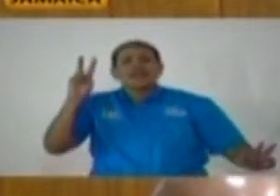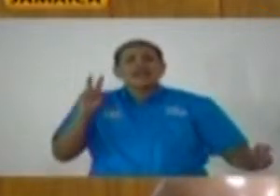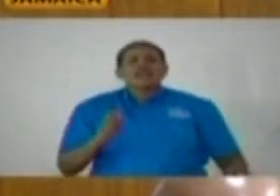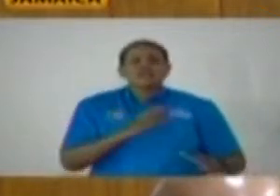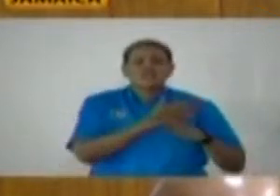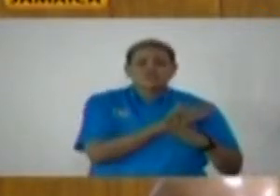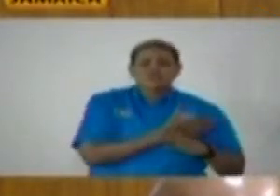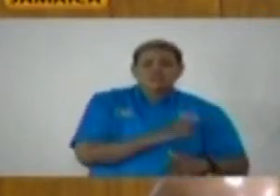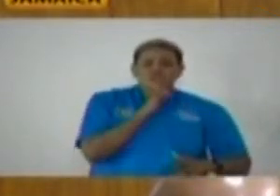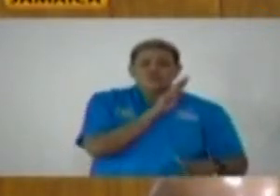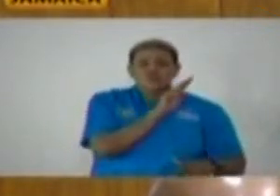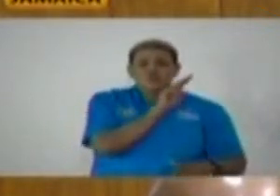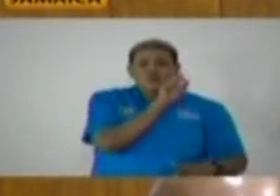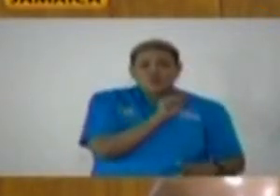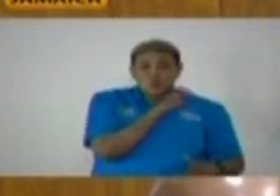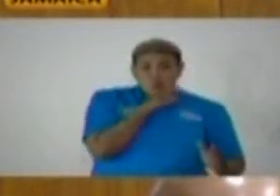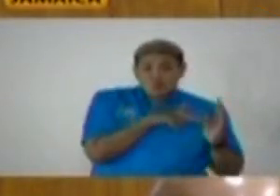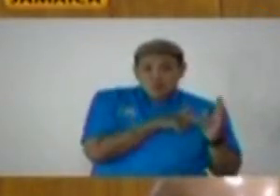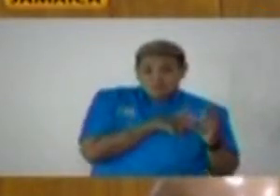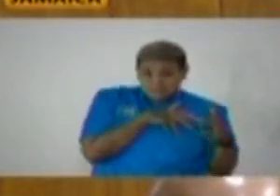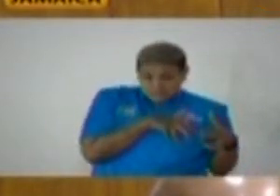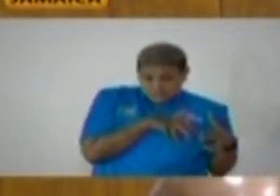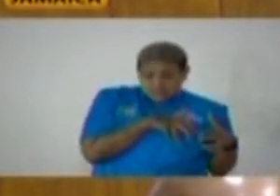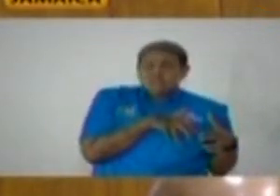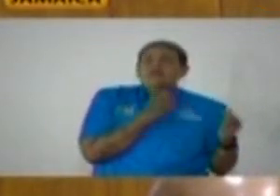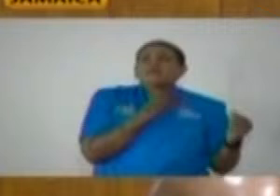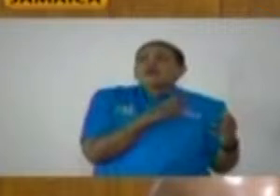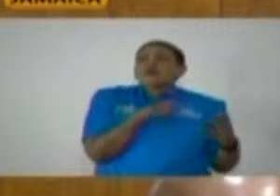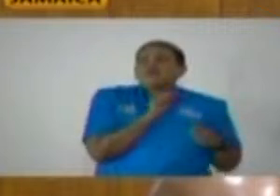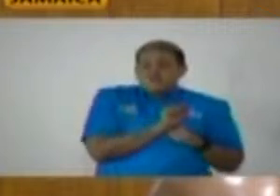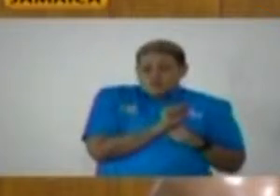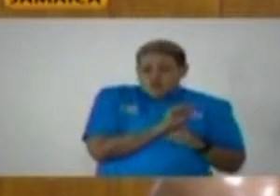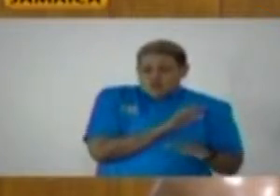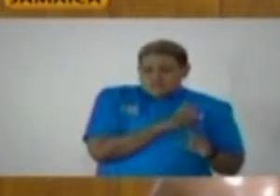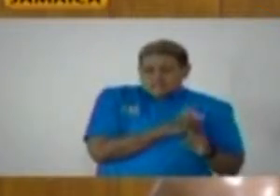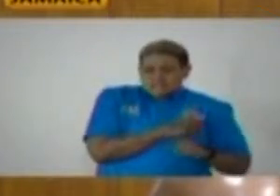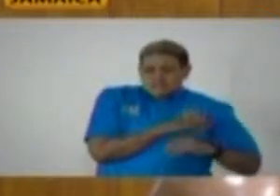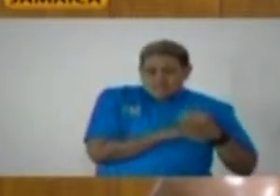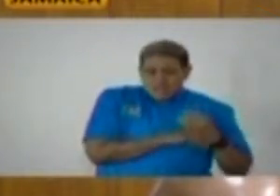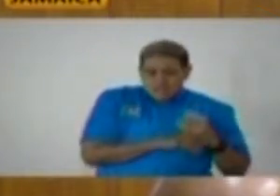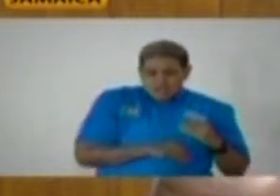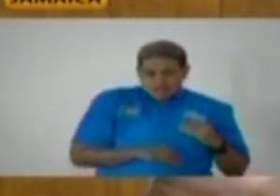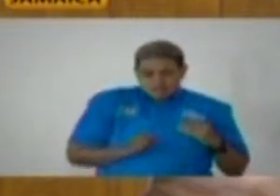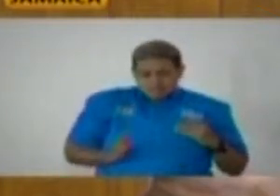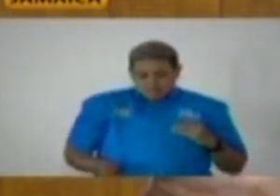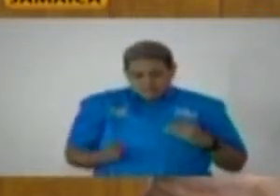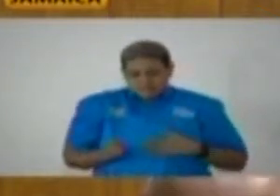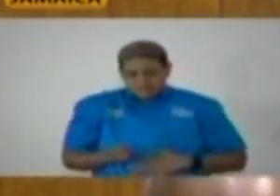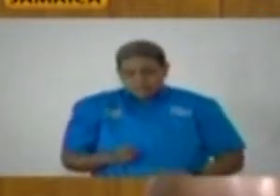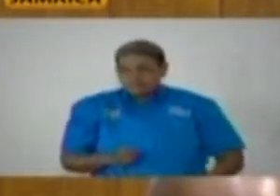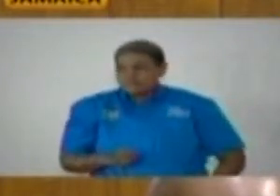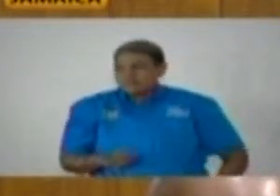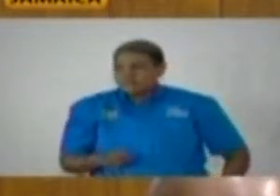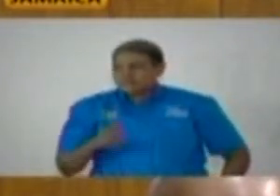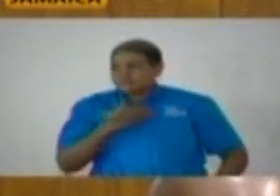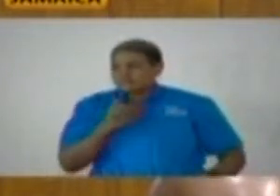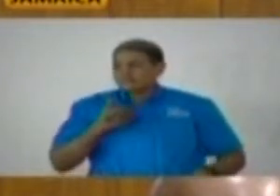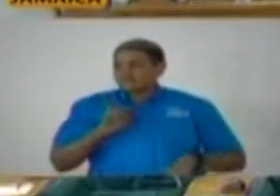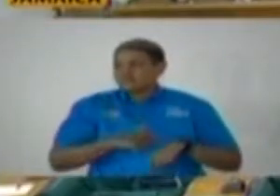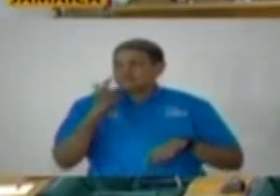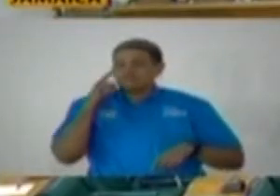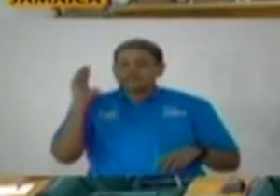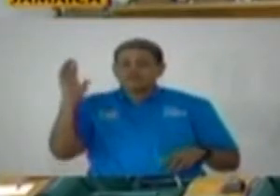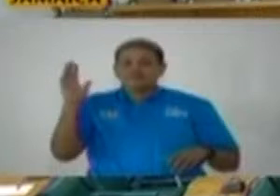between unions and who they represent, where many of the workers are only... The member's time